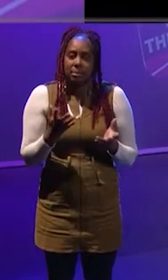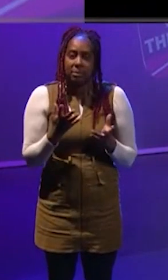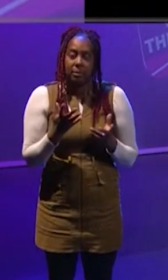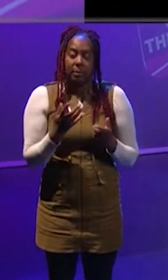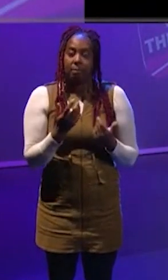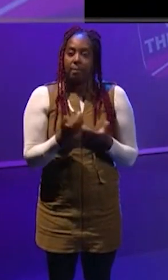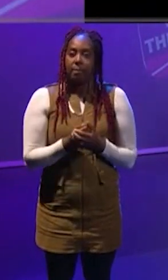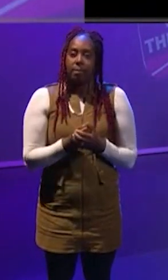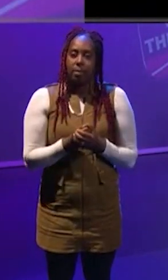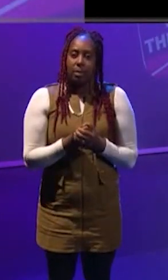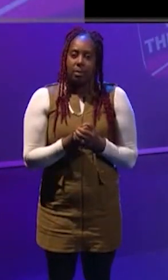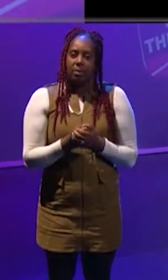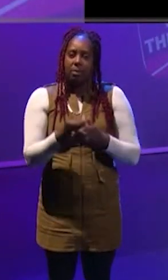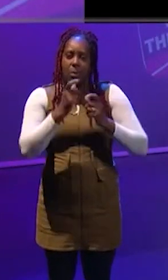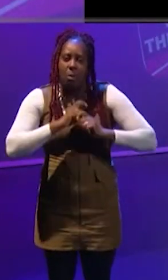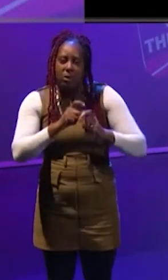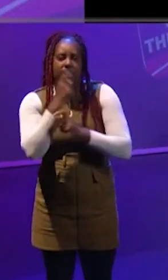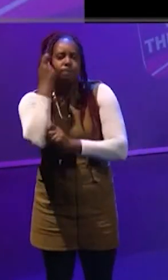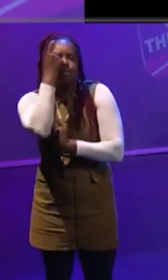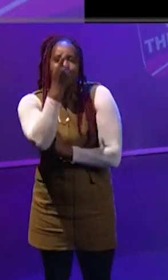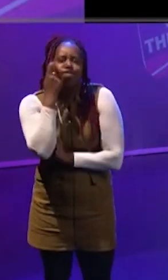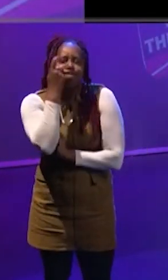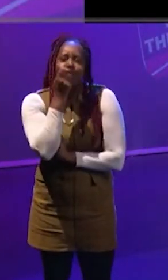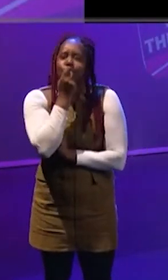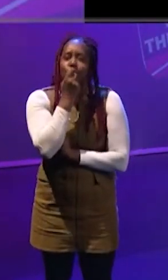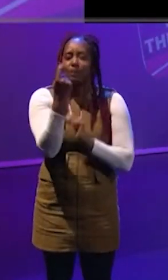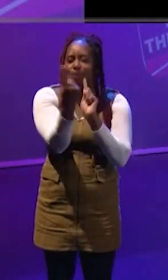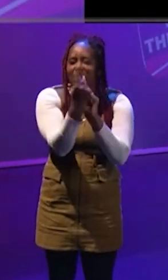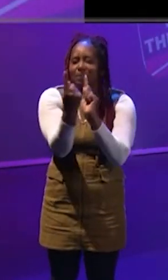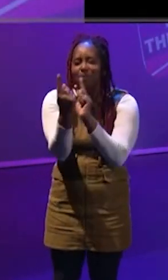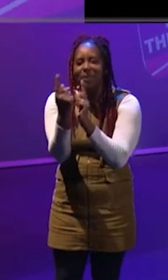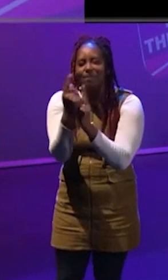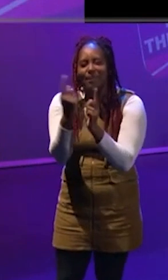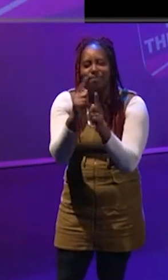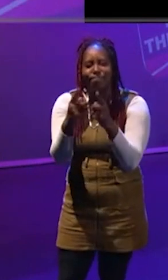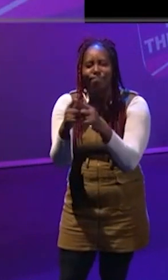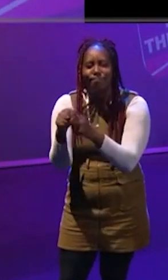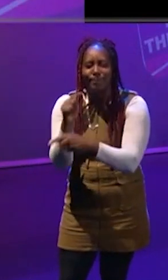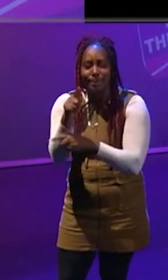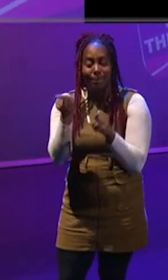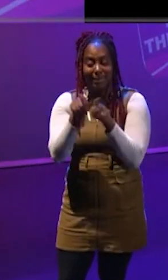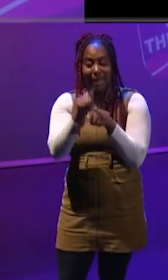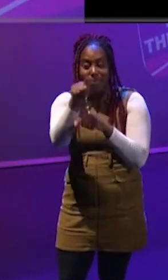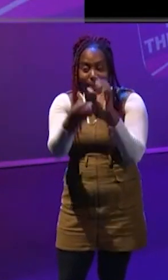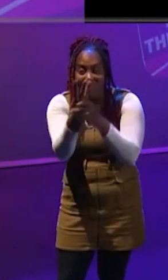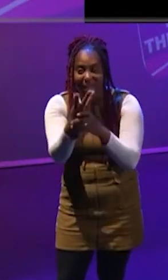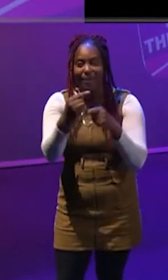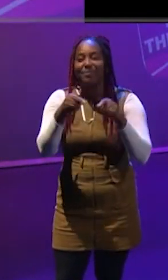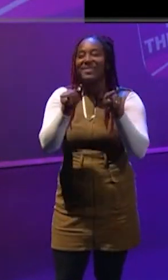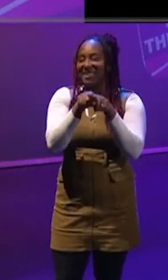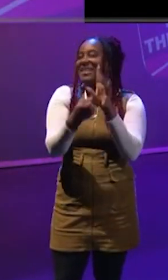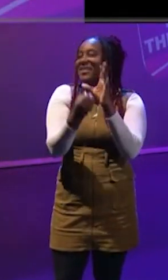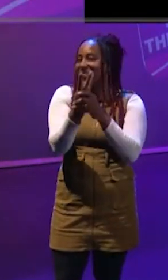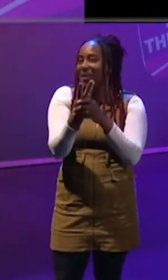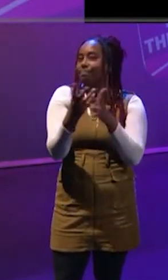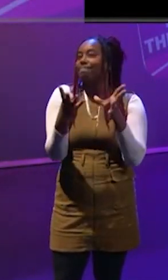me, it's that constantly being curious again and meeting people, because as they develop, I develop, and we develop together, if